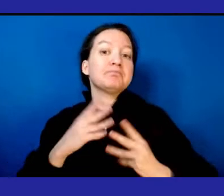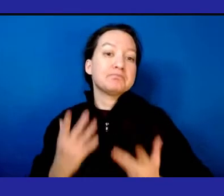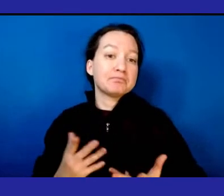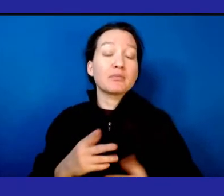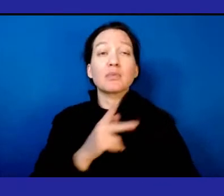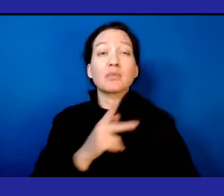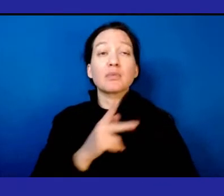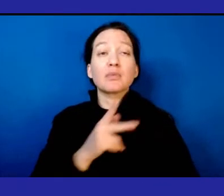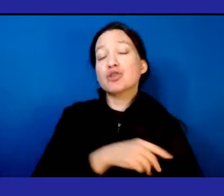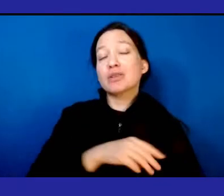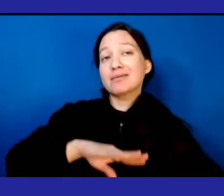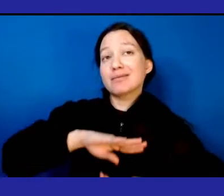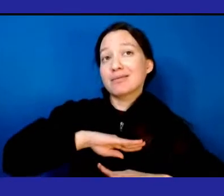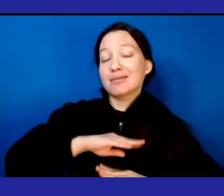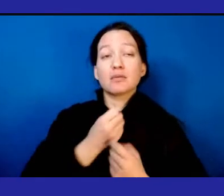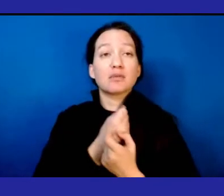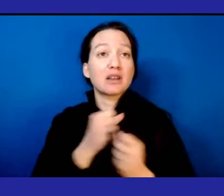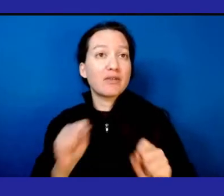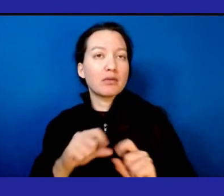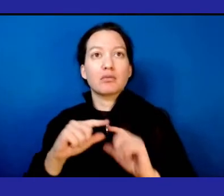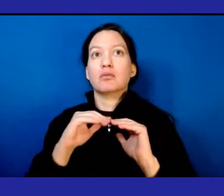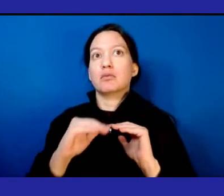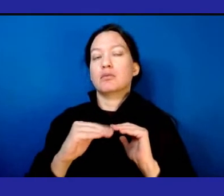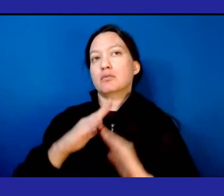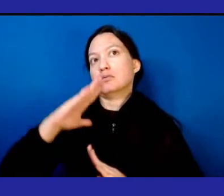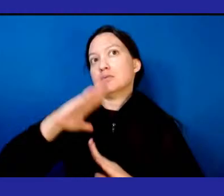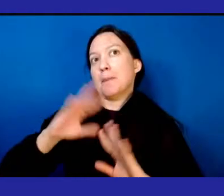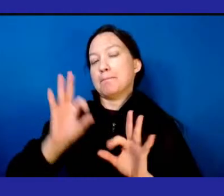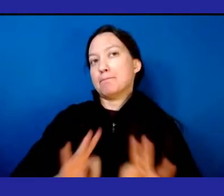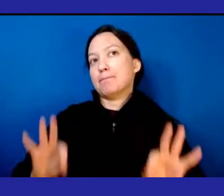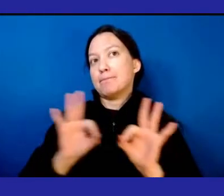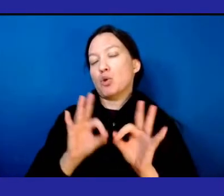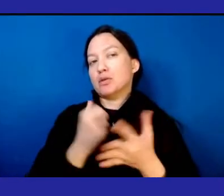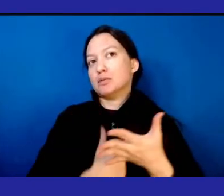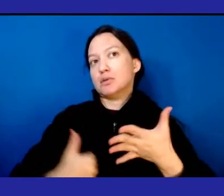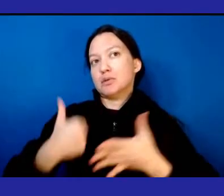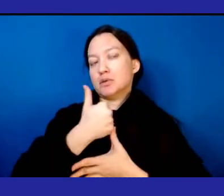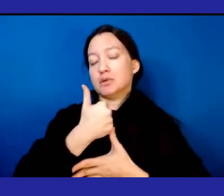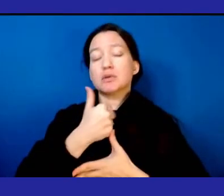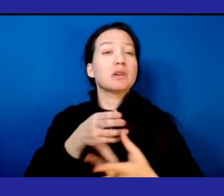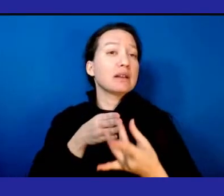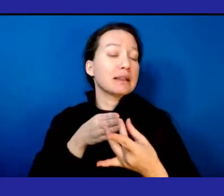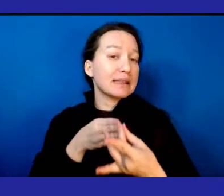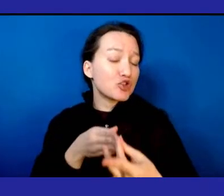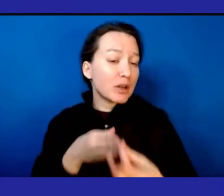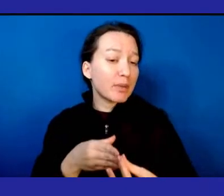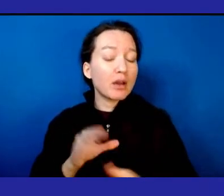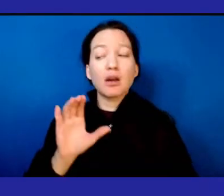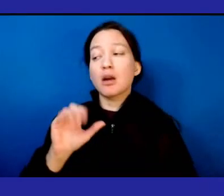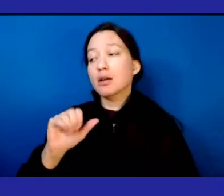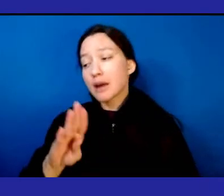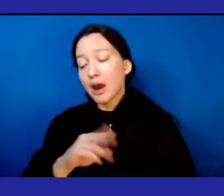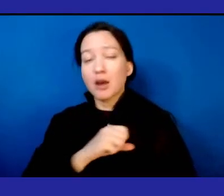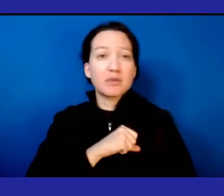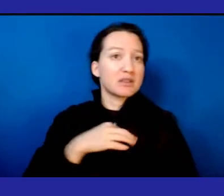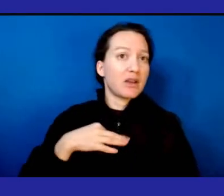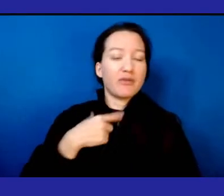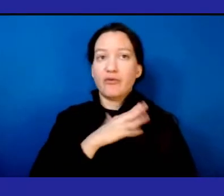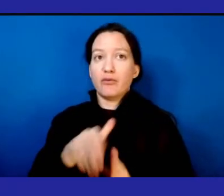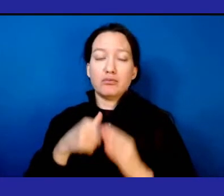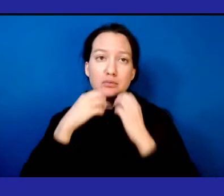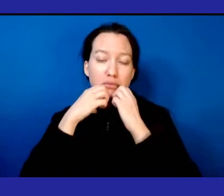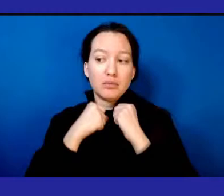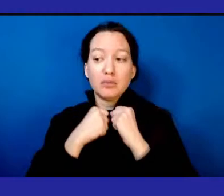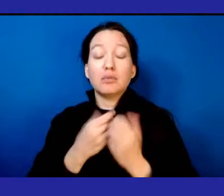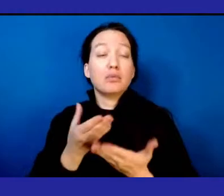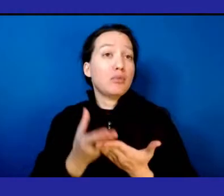patient safety and satisfaction remains a top priority for leadership, CAB, and staff, as